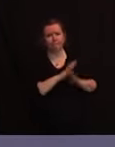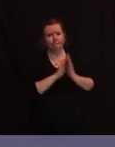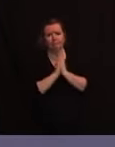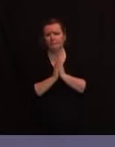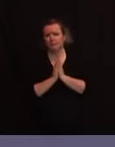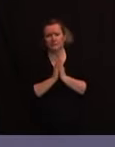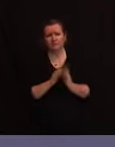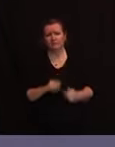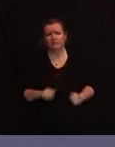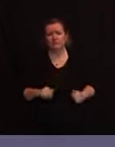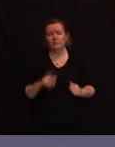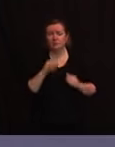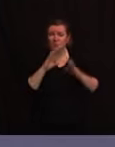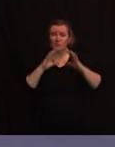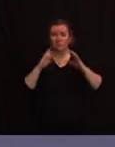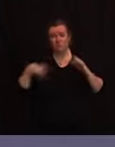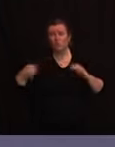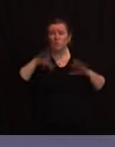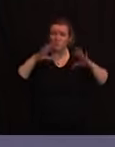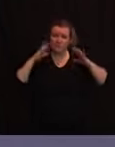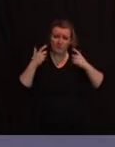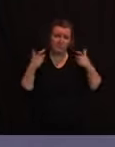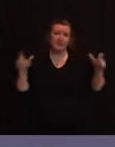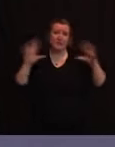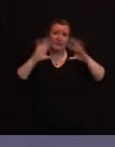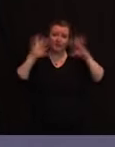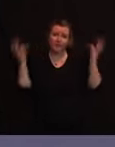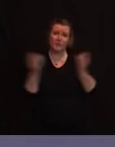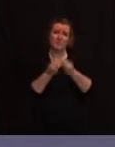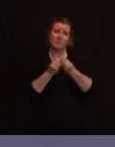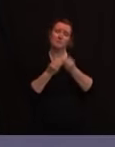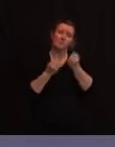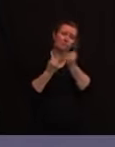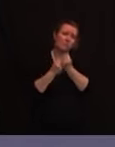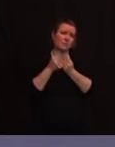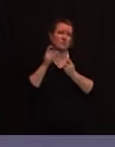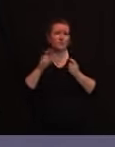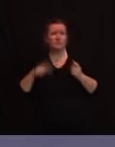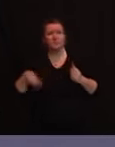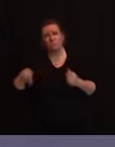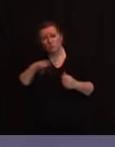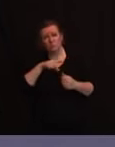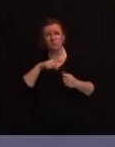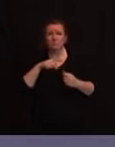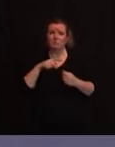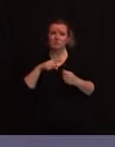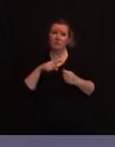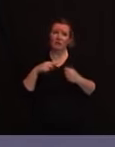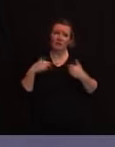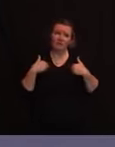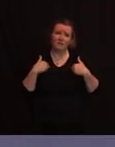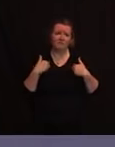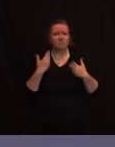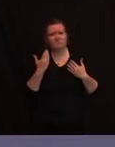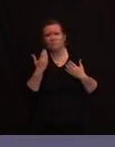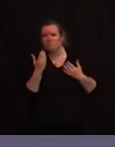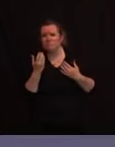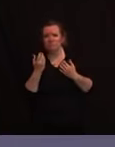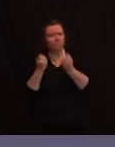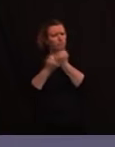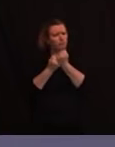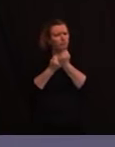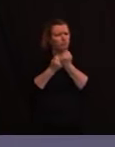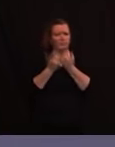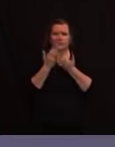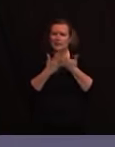family. And while most of us, or the majority of us, may be coming together, that's not working for everybody. So I want to just underscore your last